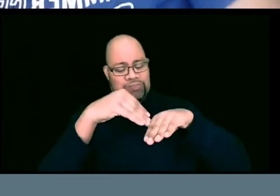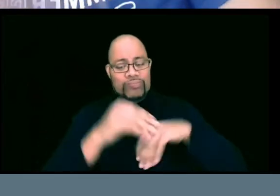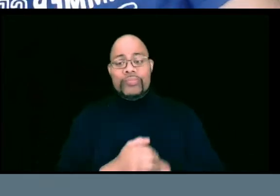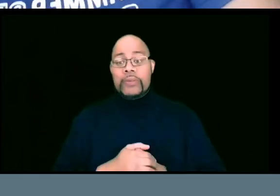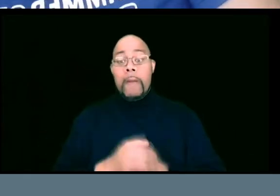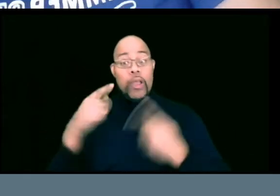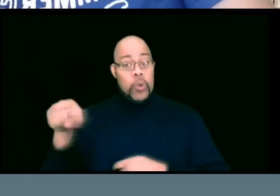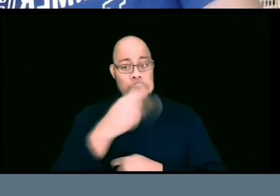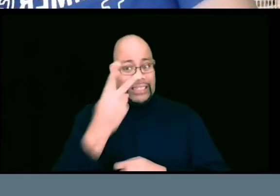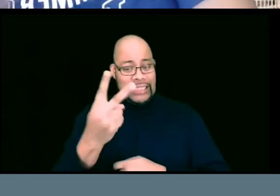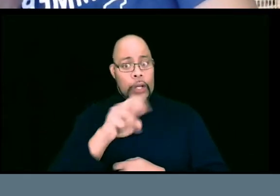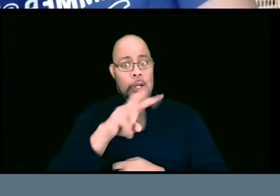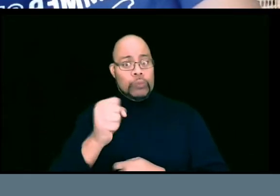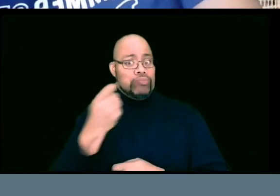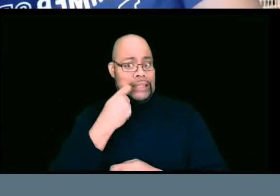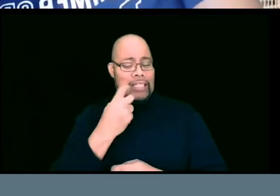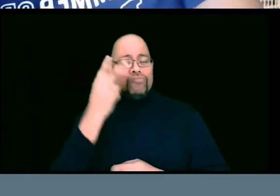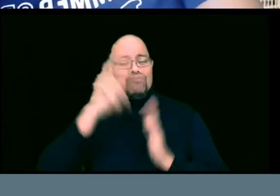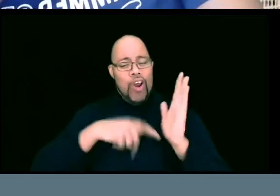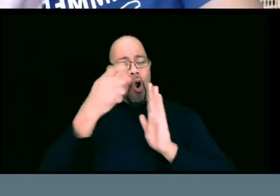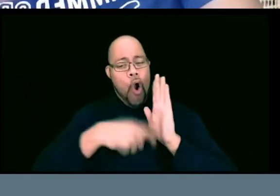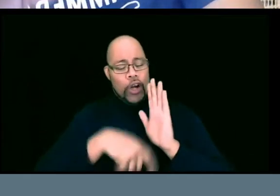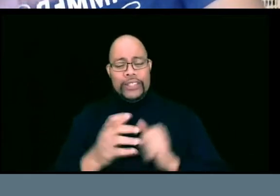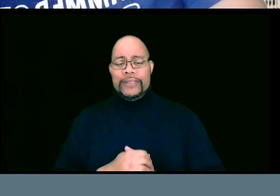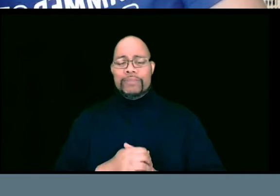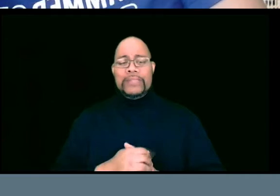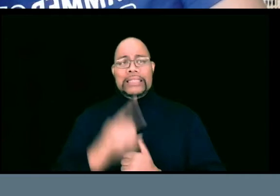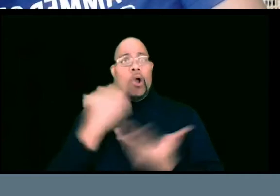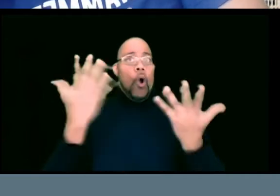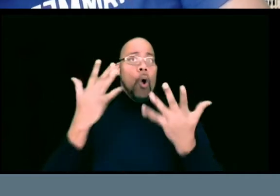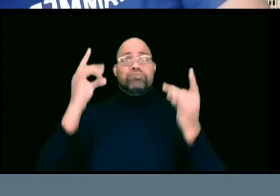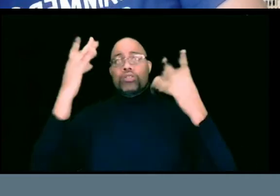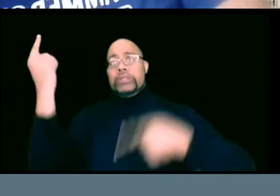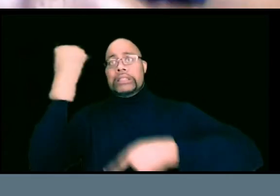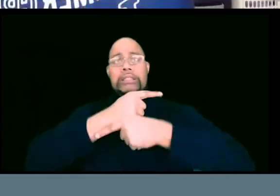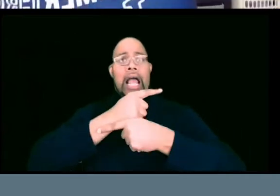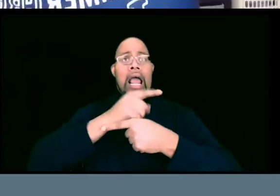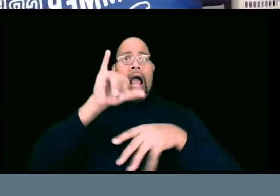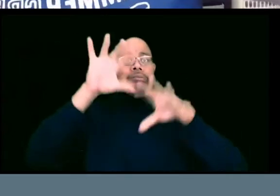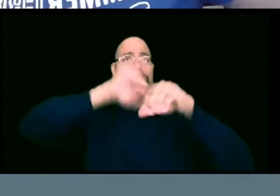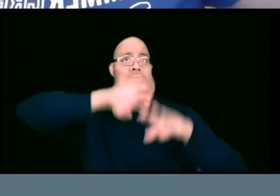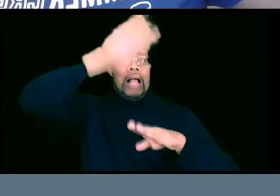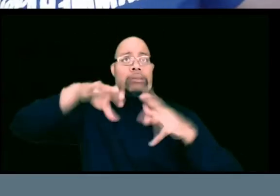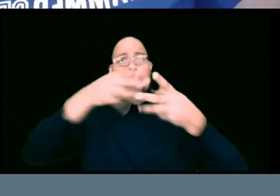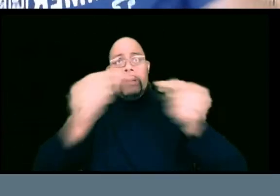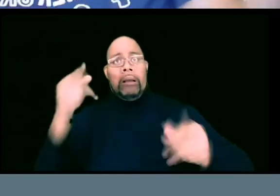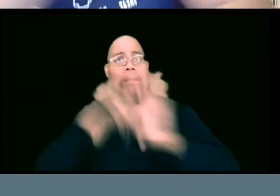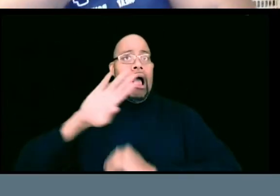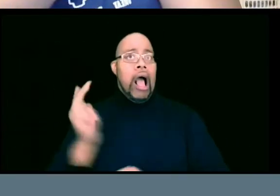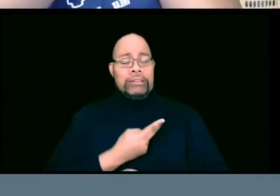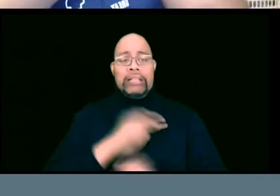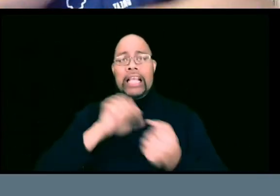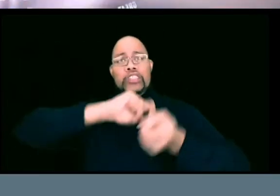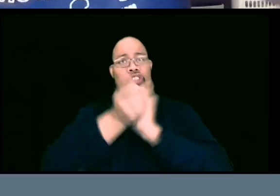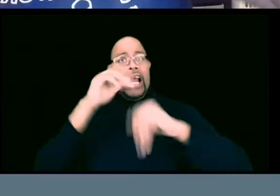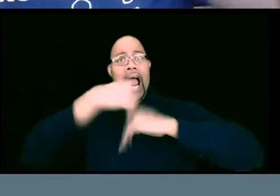significantly. Now, I don't know how many of you have seen the news lately or have read articles where the headlines are all Doomsday Glacier is coming for us all.